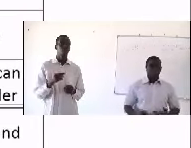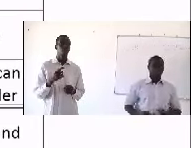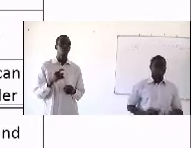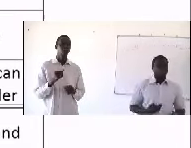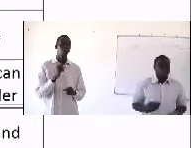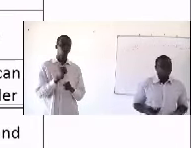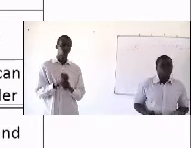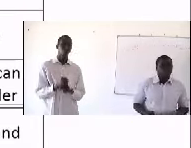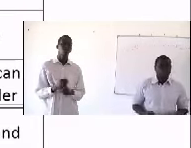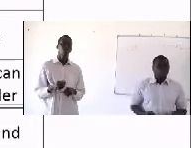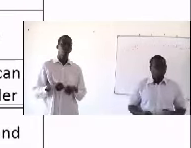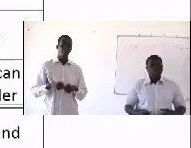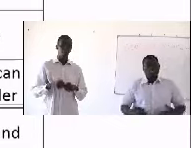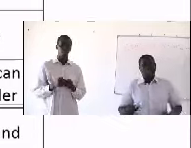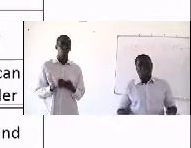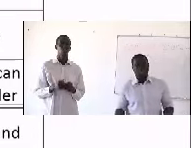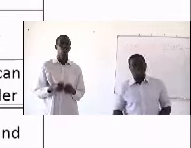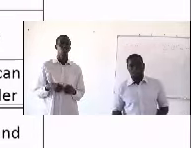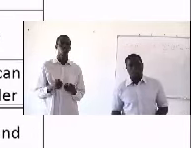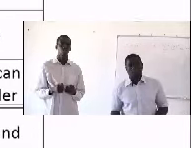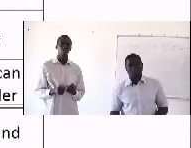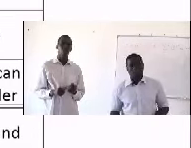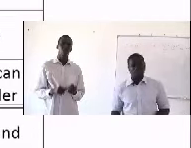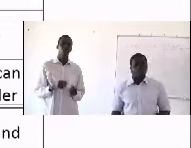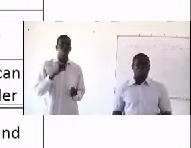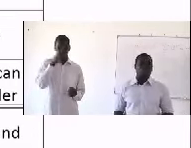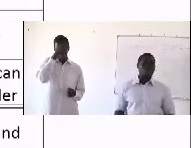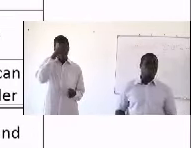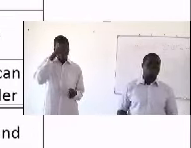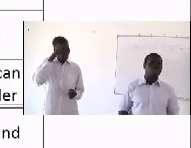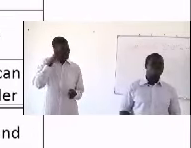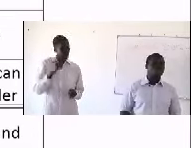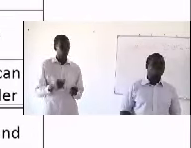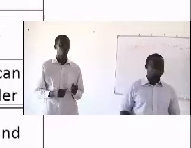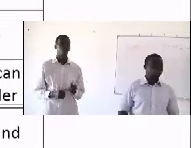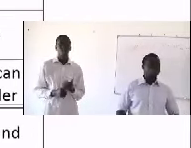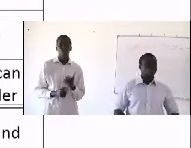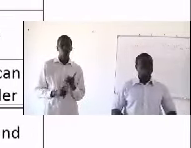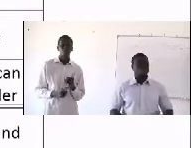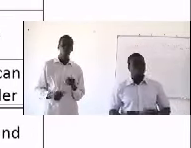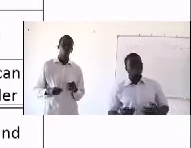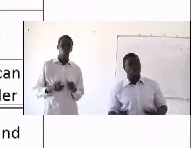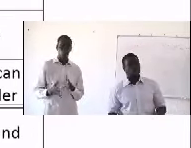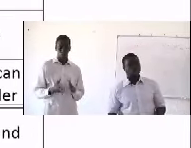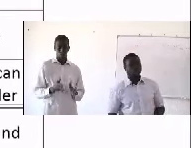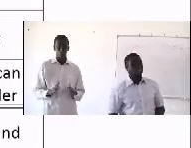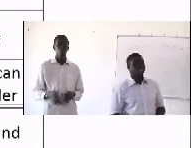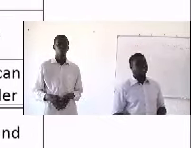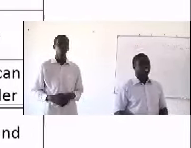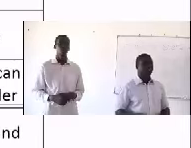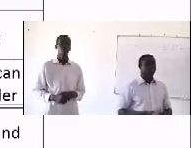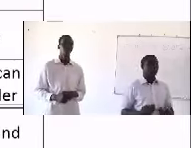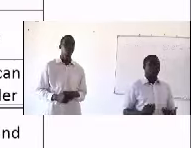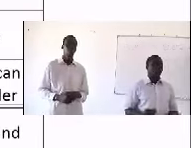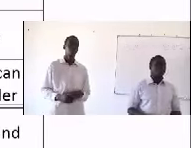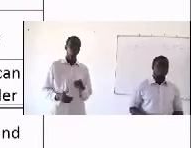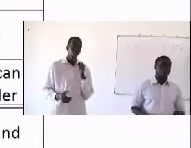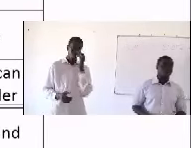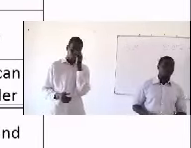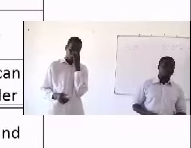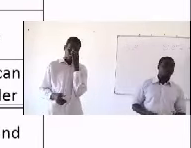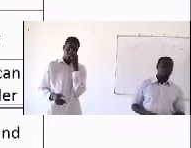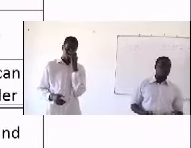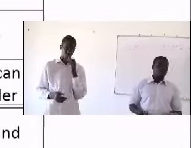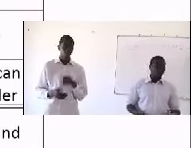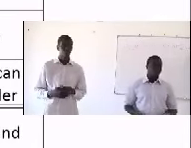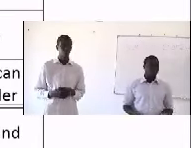can be as a result of metabolic disturbance. Maybe digestion is not done properly in your system, and you have a disturbance there, that's why you